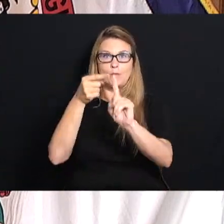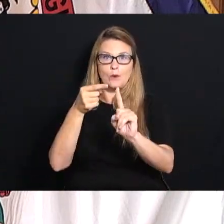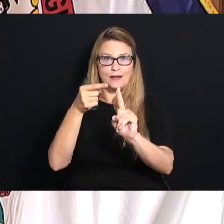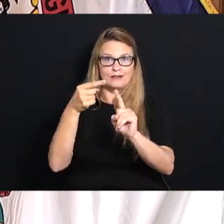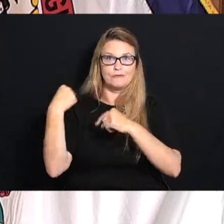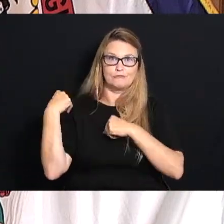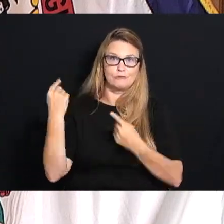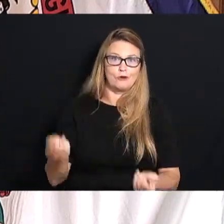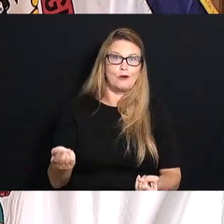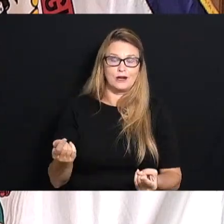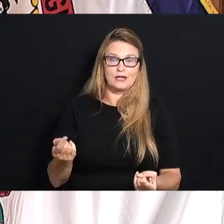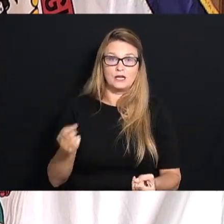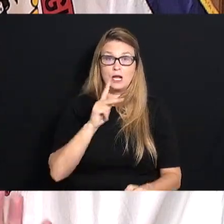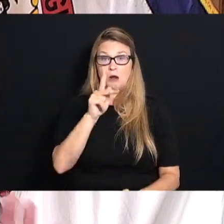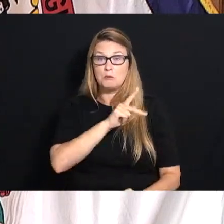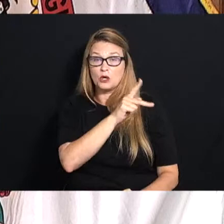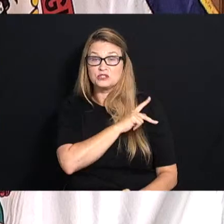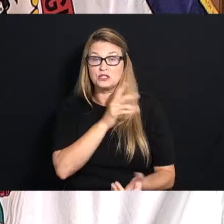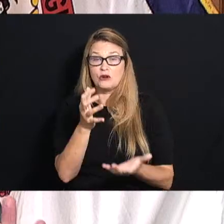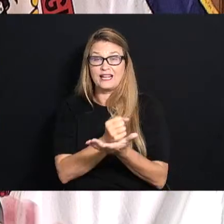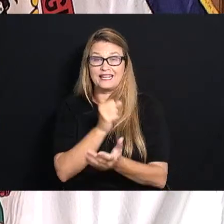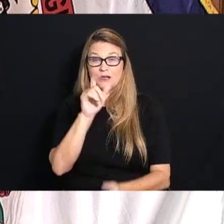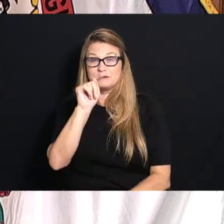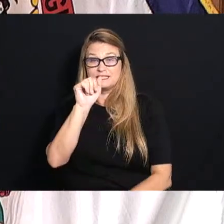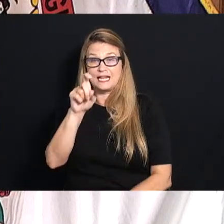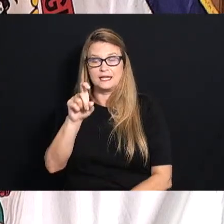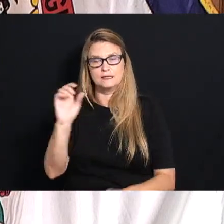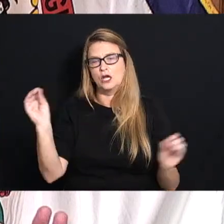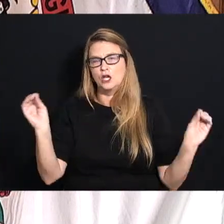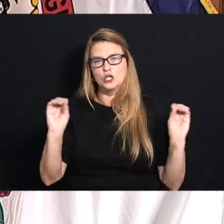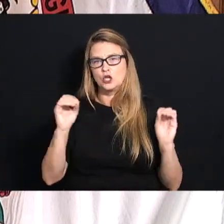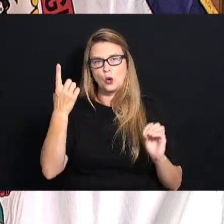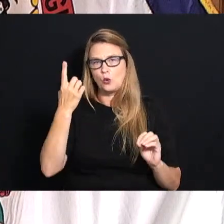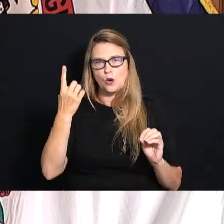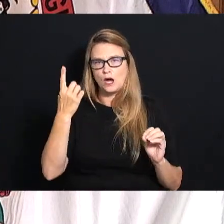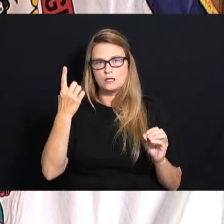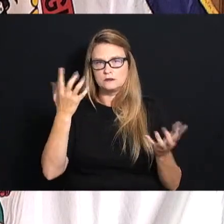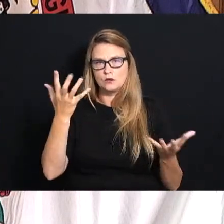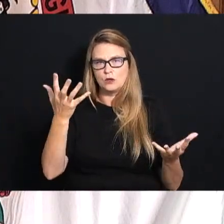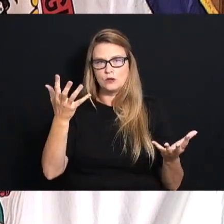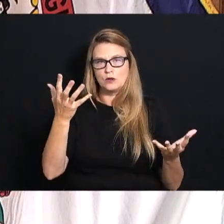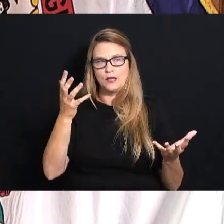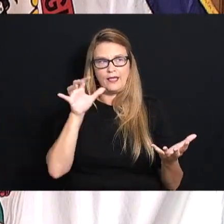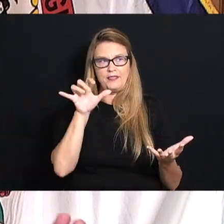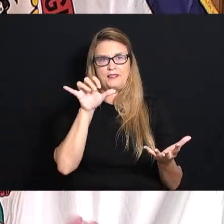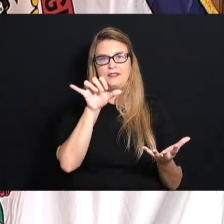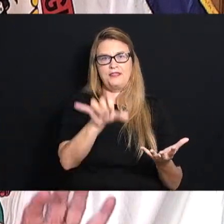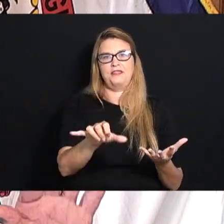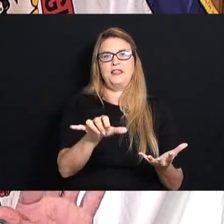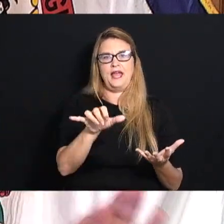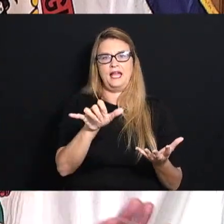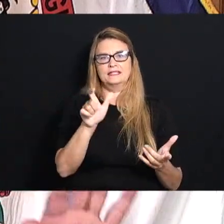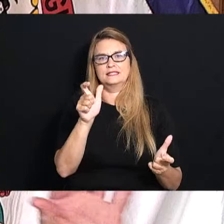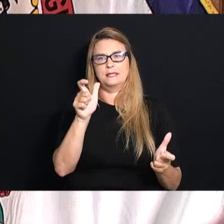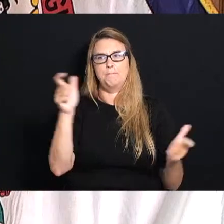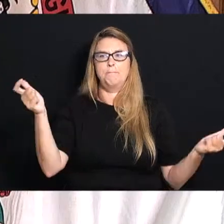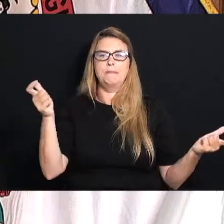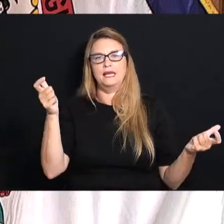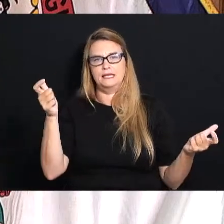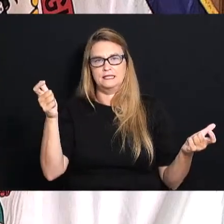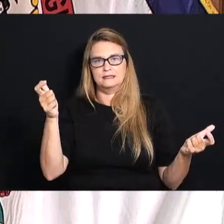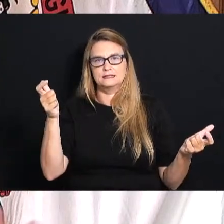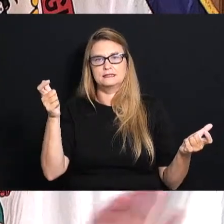along. Personal income tax, nobody on the planet can argue that that's not going to be the biggest growth